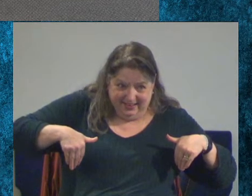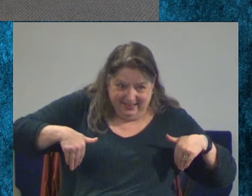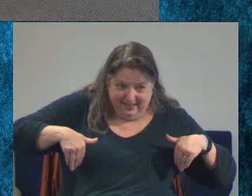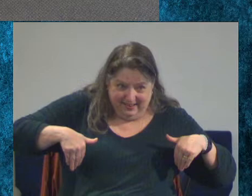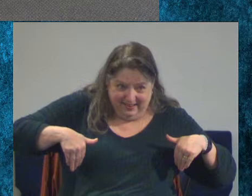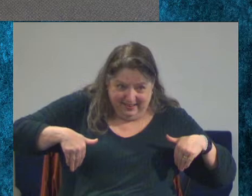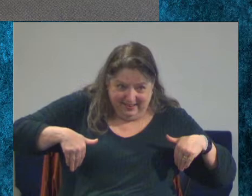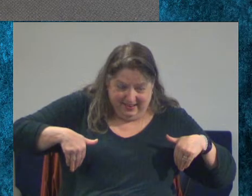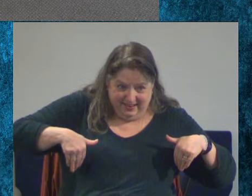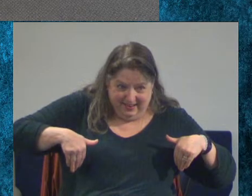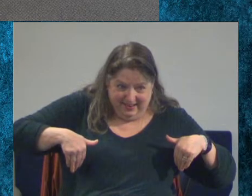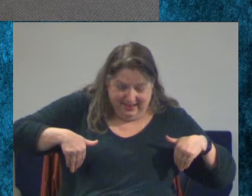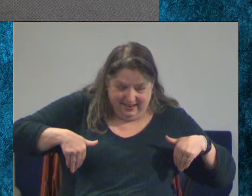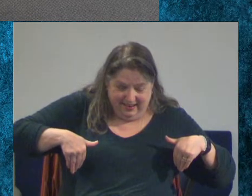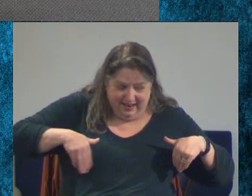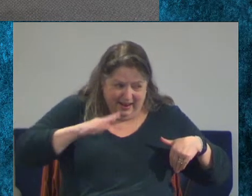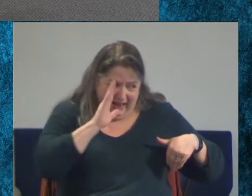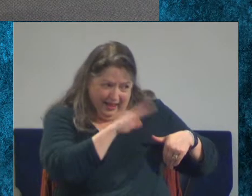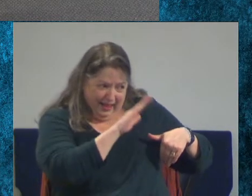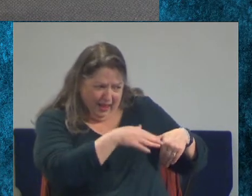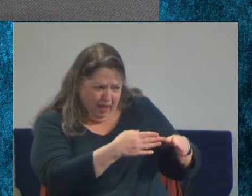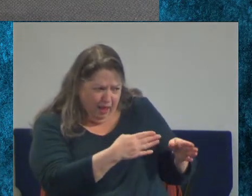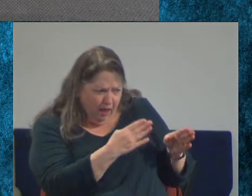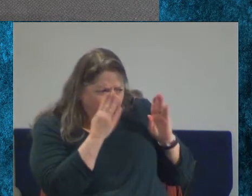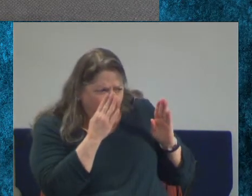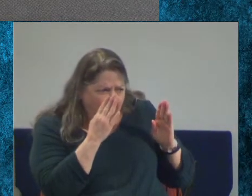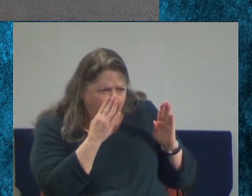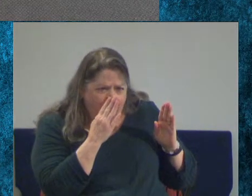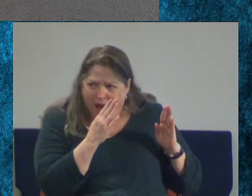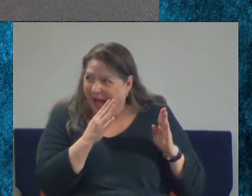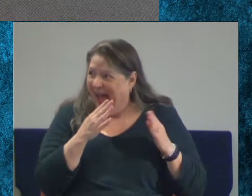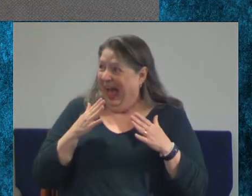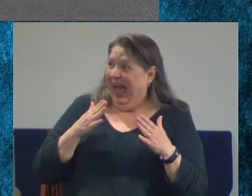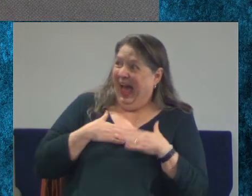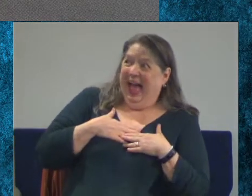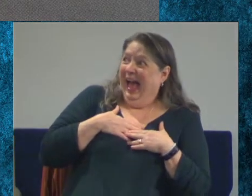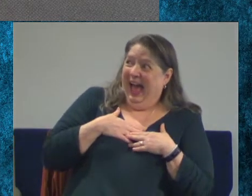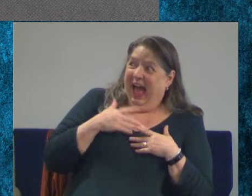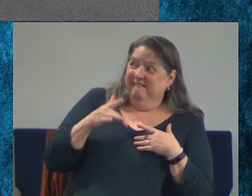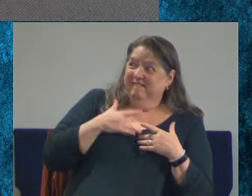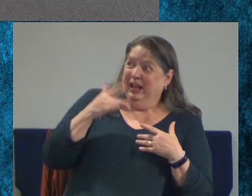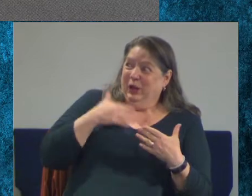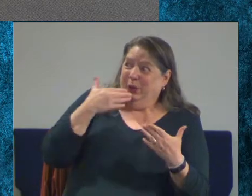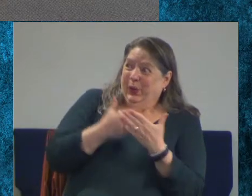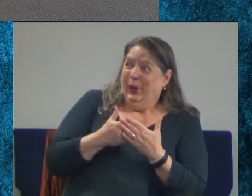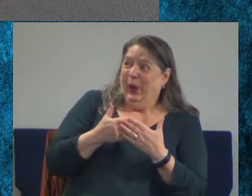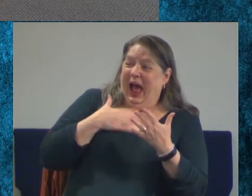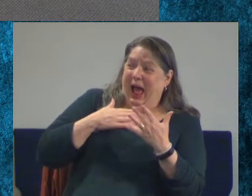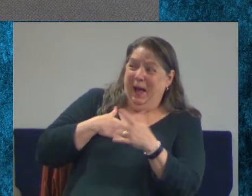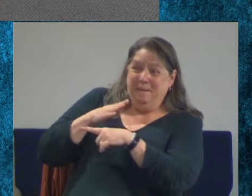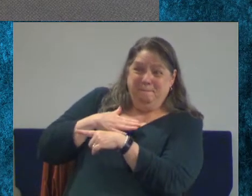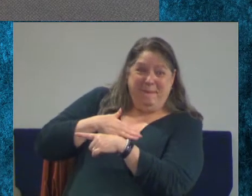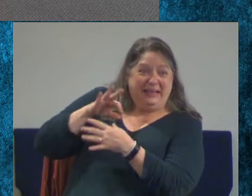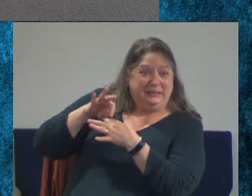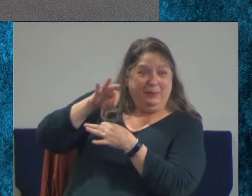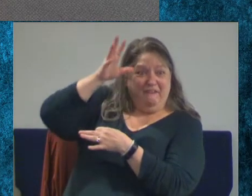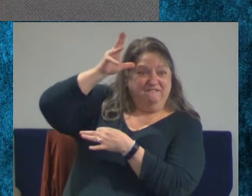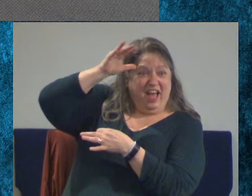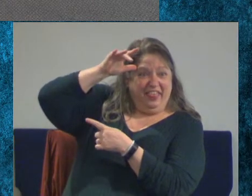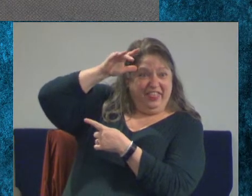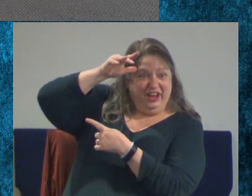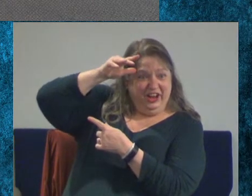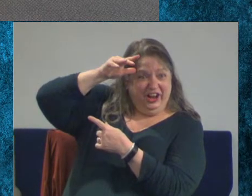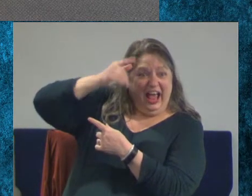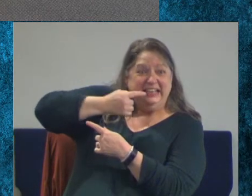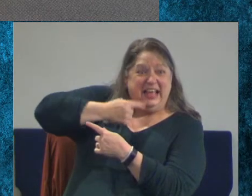And so he gets Philemon's attention. Philemon is all excited. Paul is encouraging. My spiritual father is encouraging me.